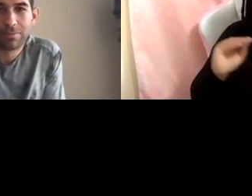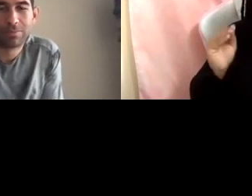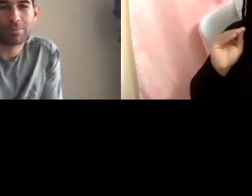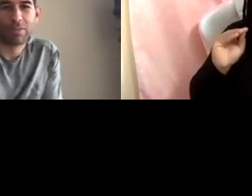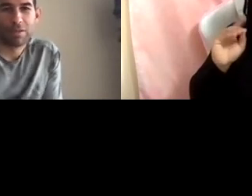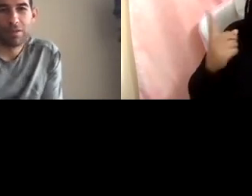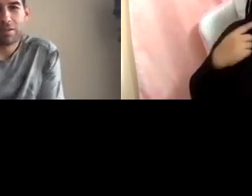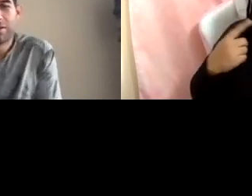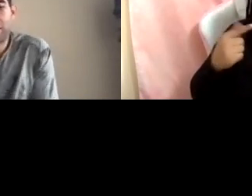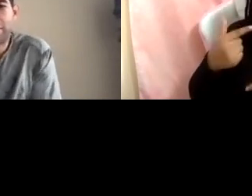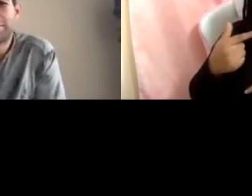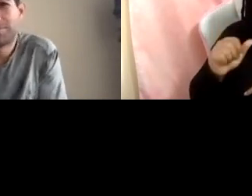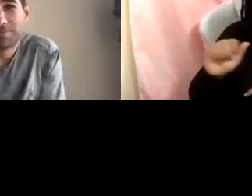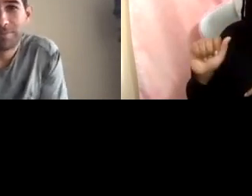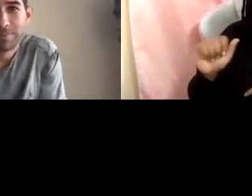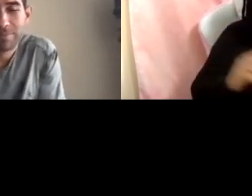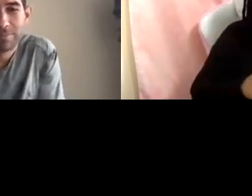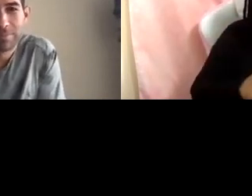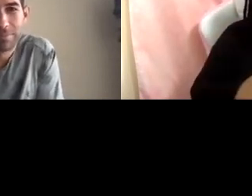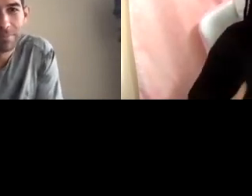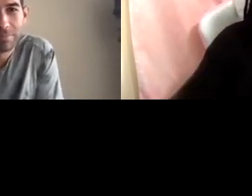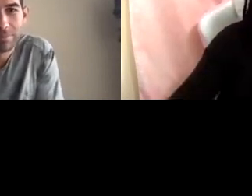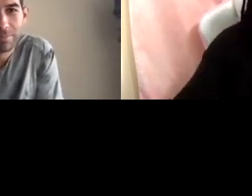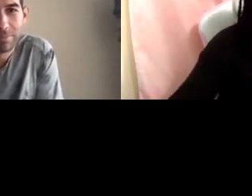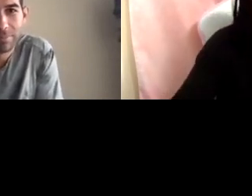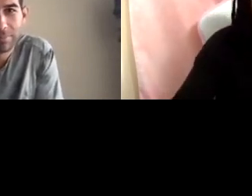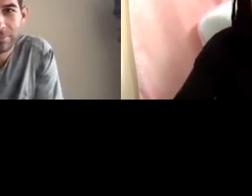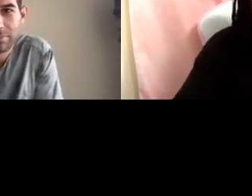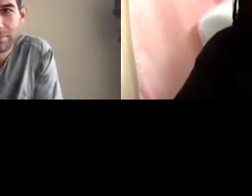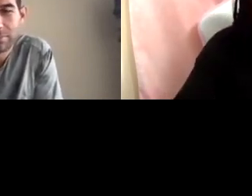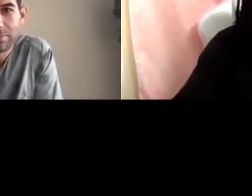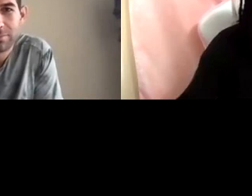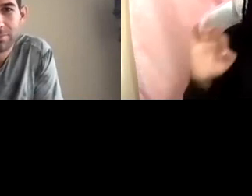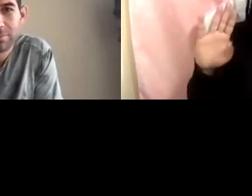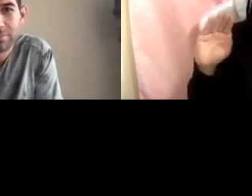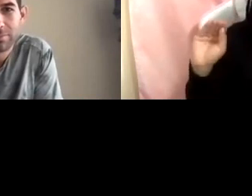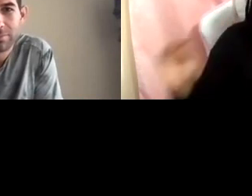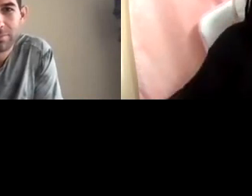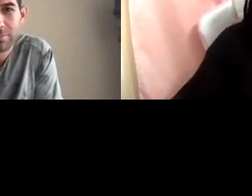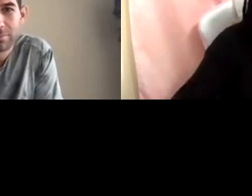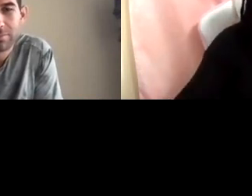in our Q&A box. Not seeing any on Facebook either.